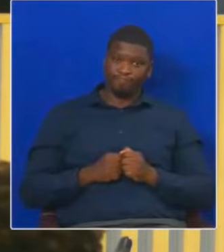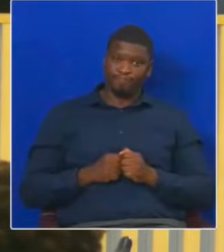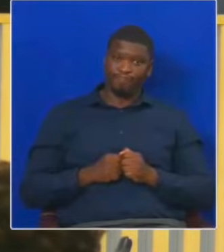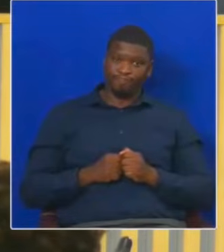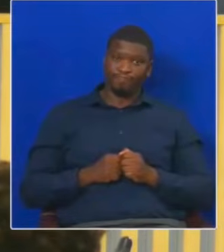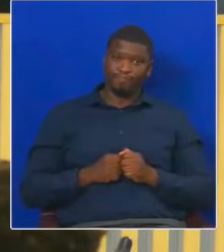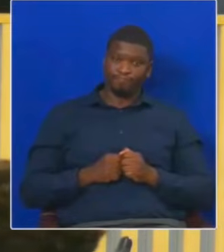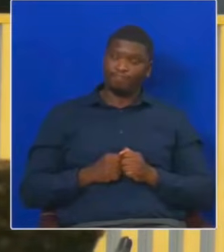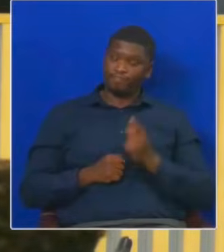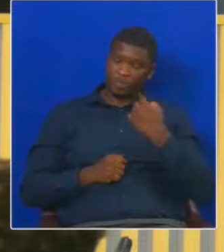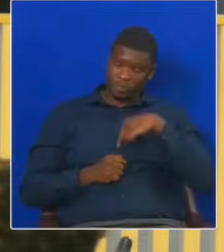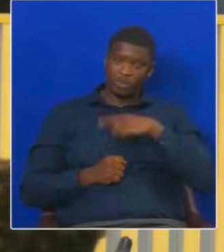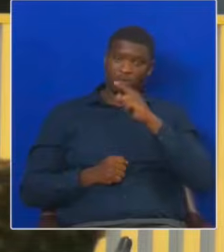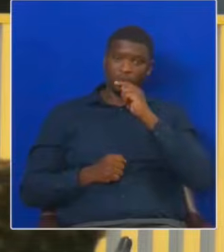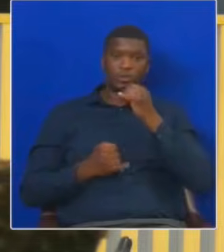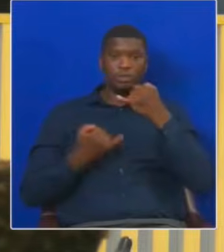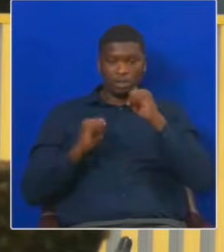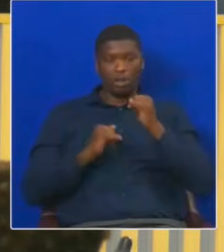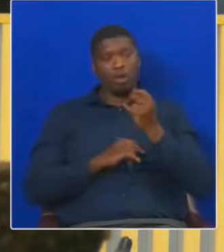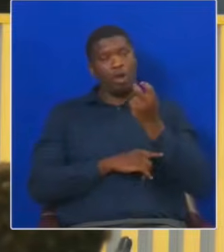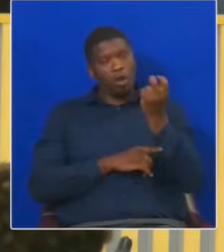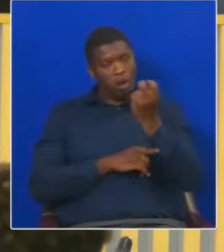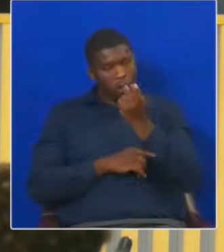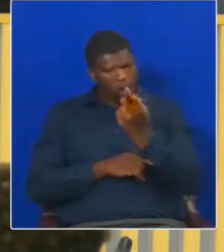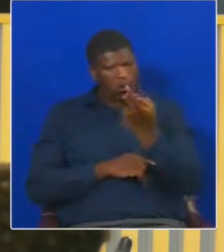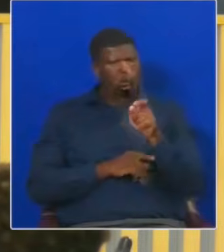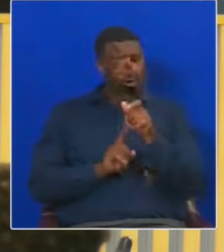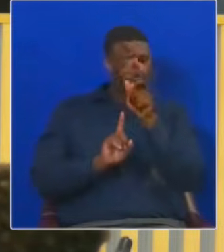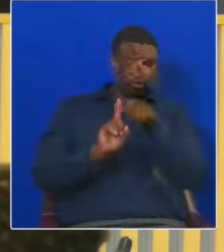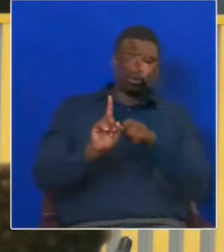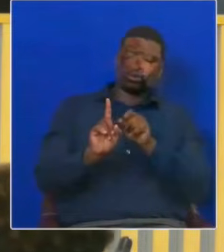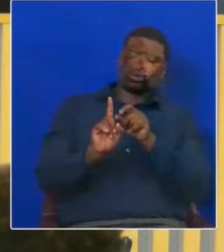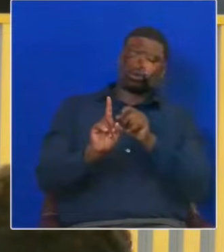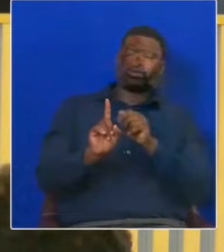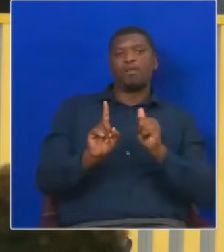searching for the Lucky Molefe.